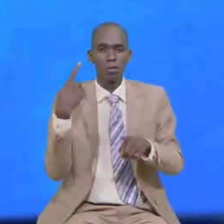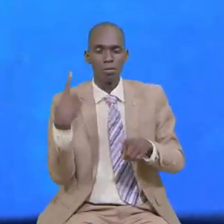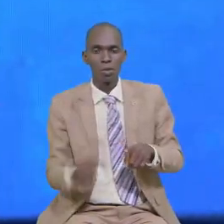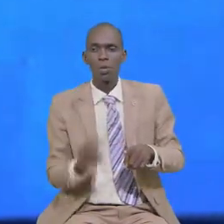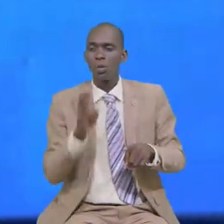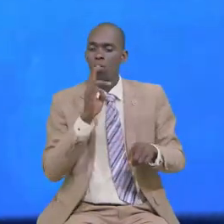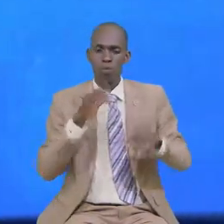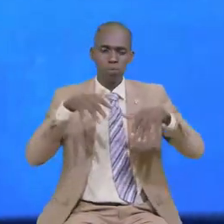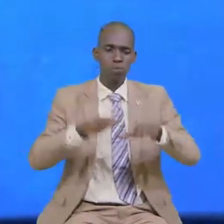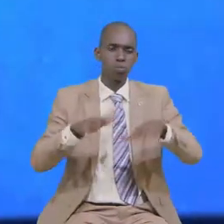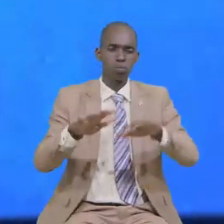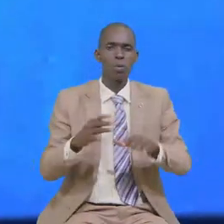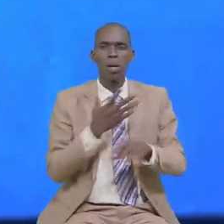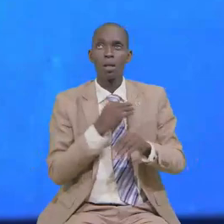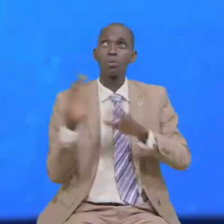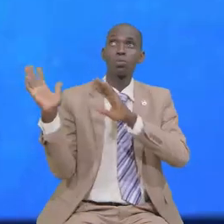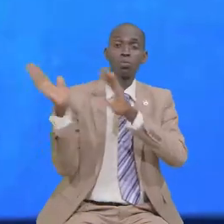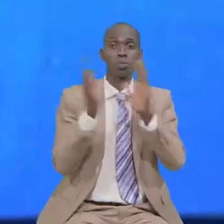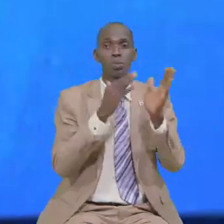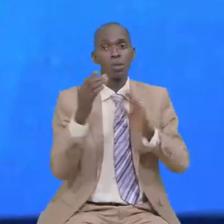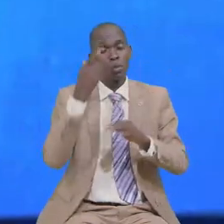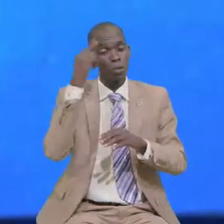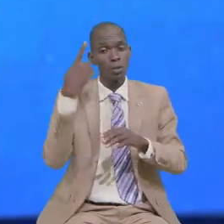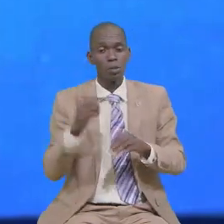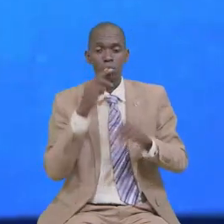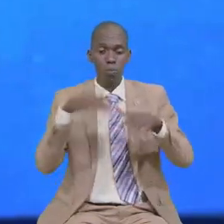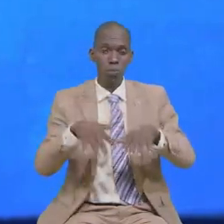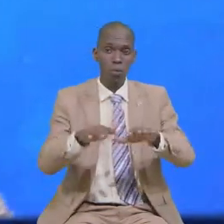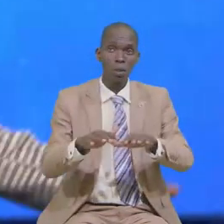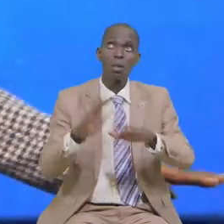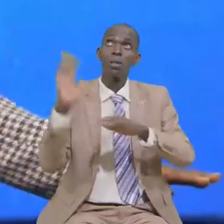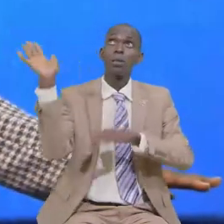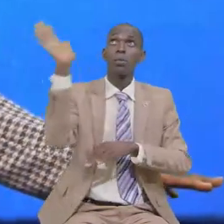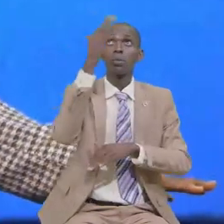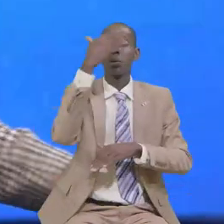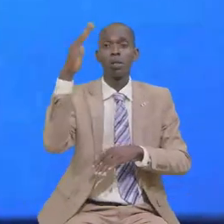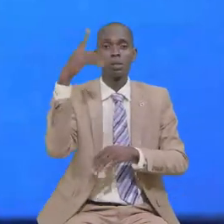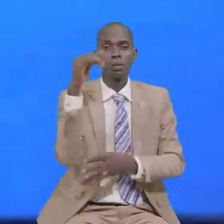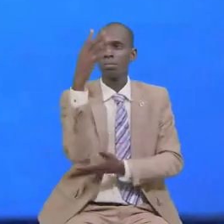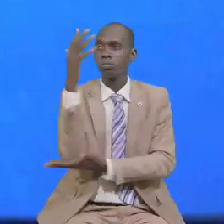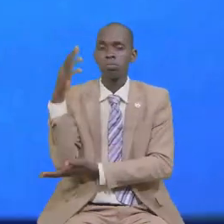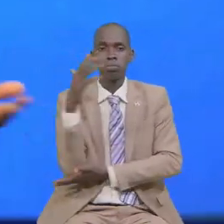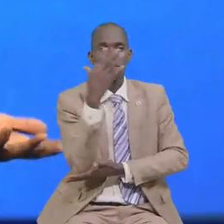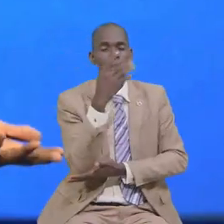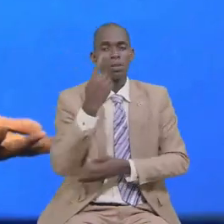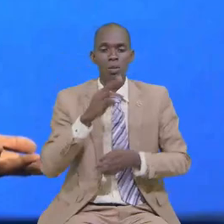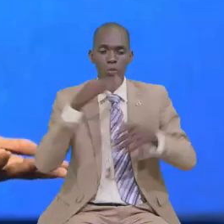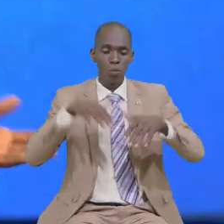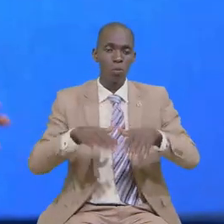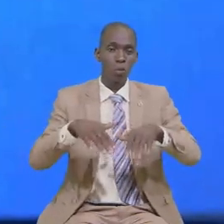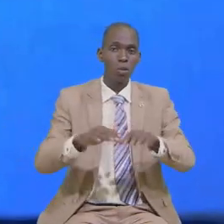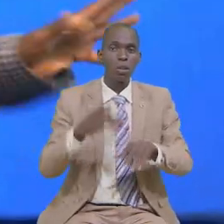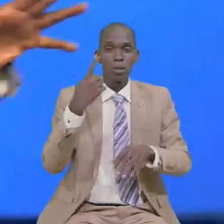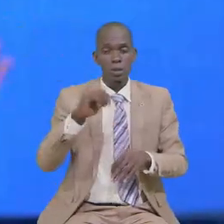because the sea, the sky, the forest, the ocean, the man, the